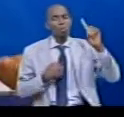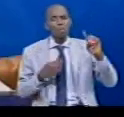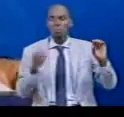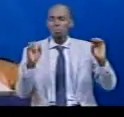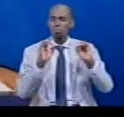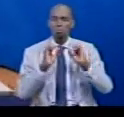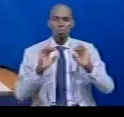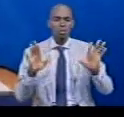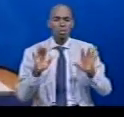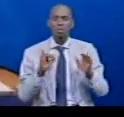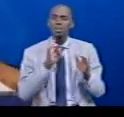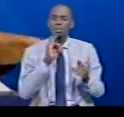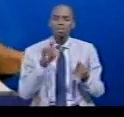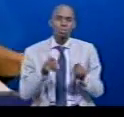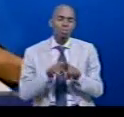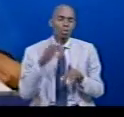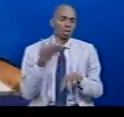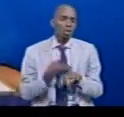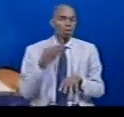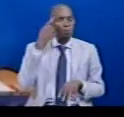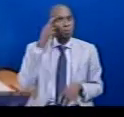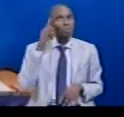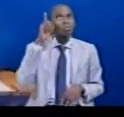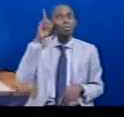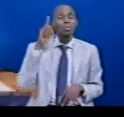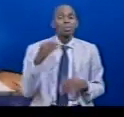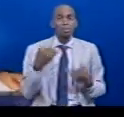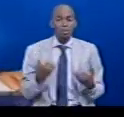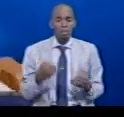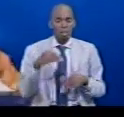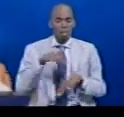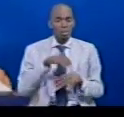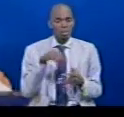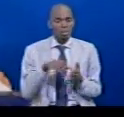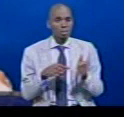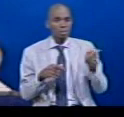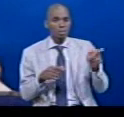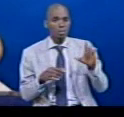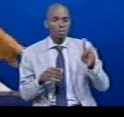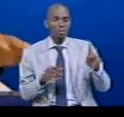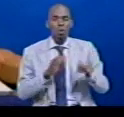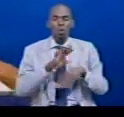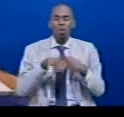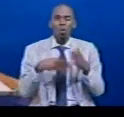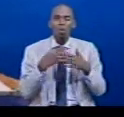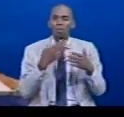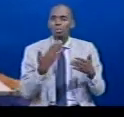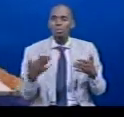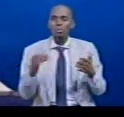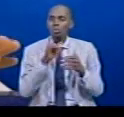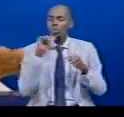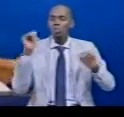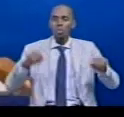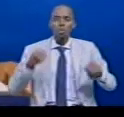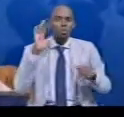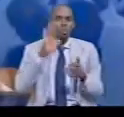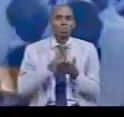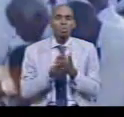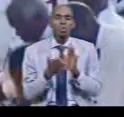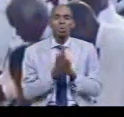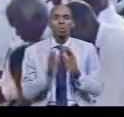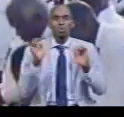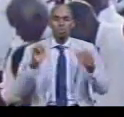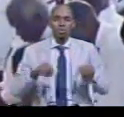at this GCK, impossibilities will be made possible. Here in Alpha location, all over the